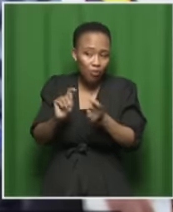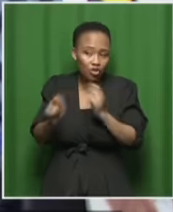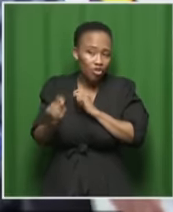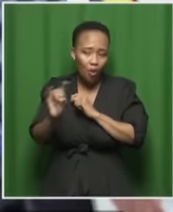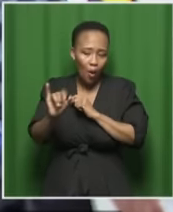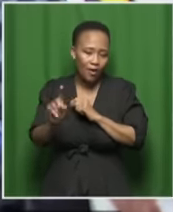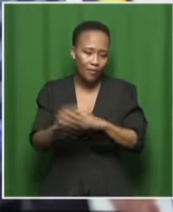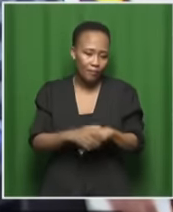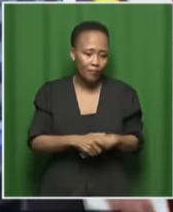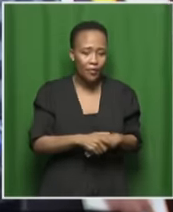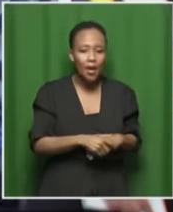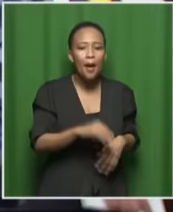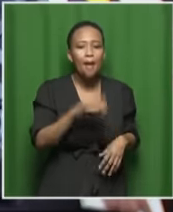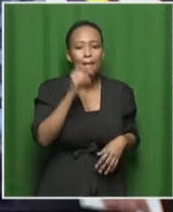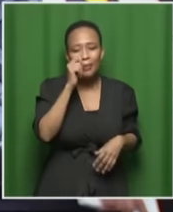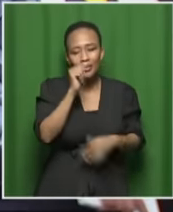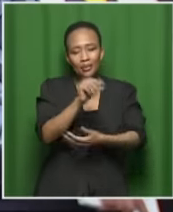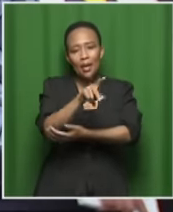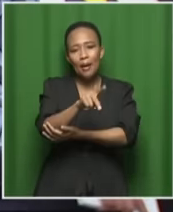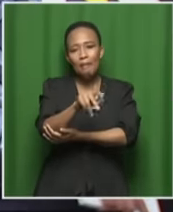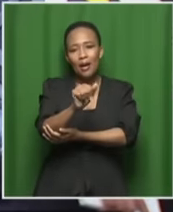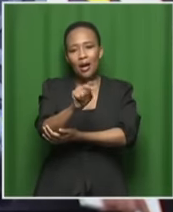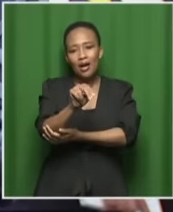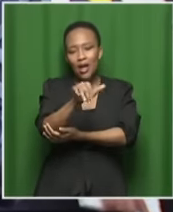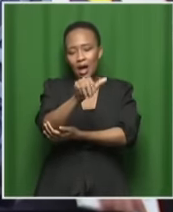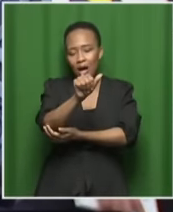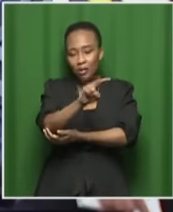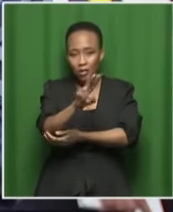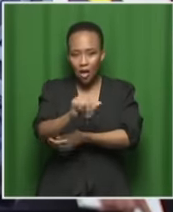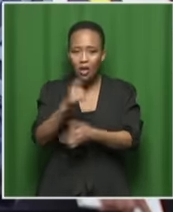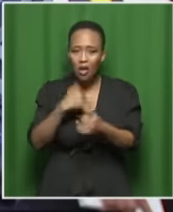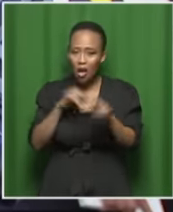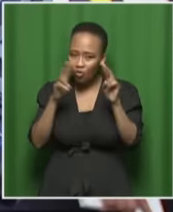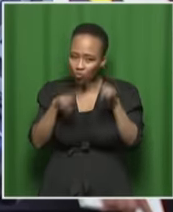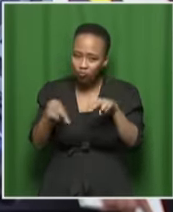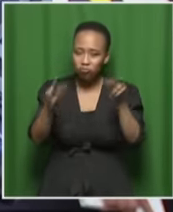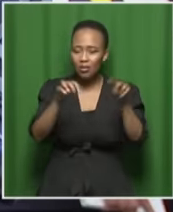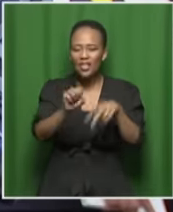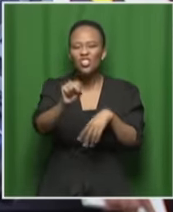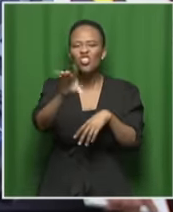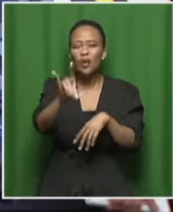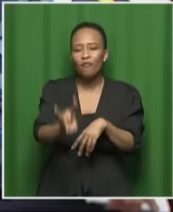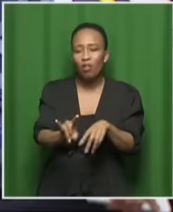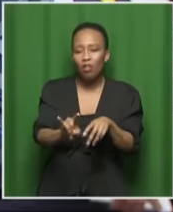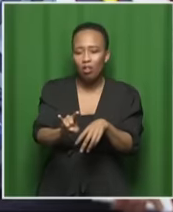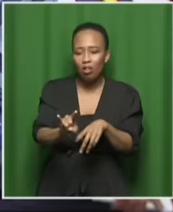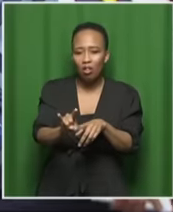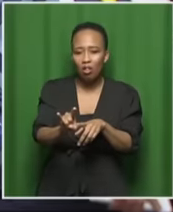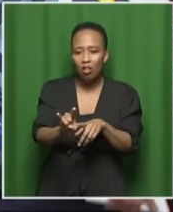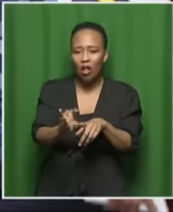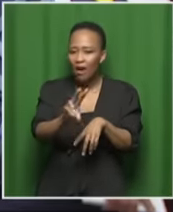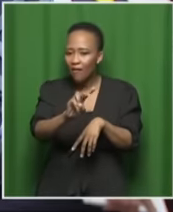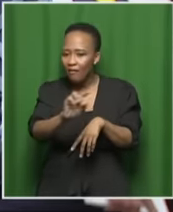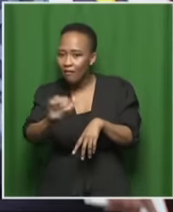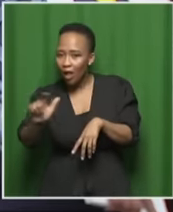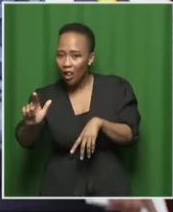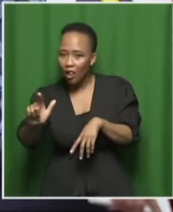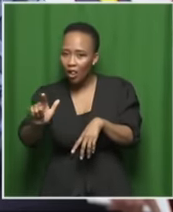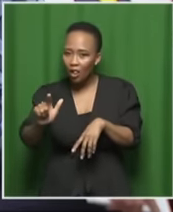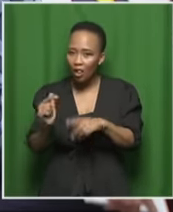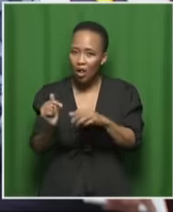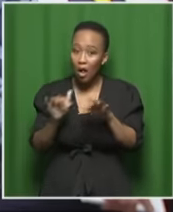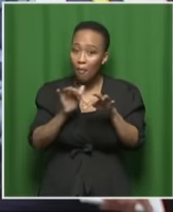of the people of this area, when you look at Sharpeville, the Vaal Triangle, were those people's struggles in vain